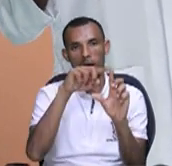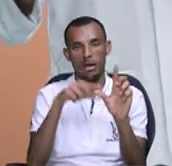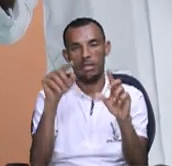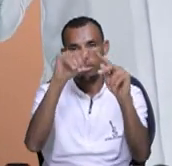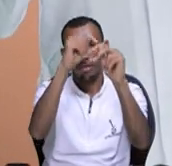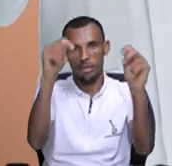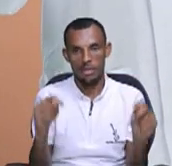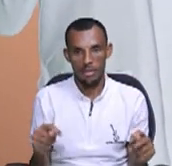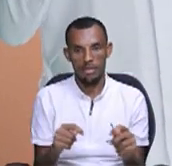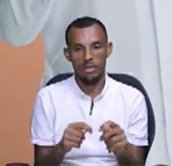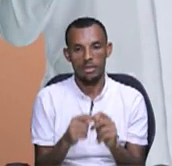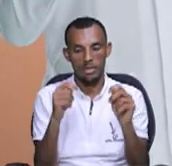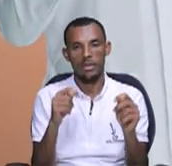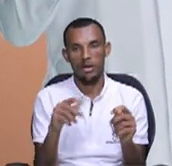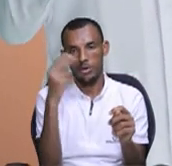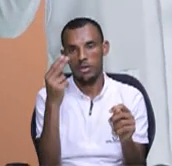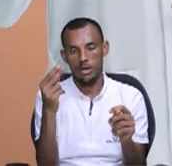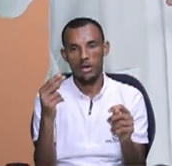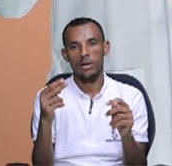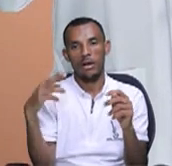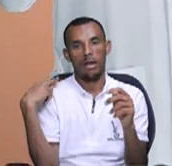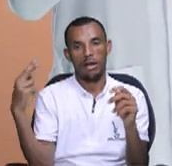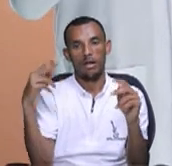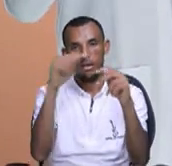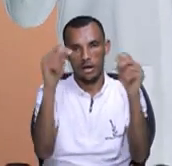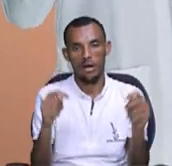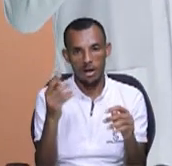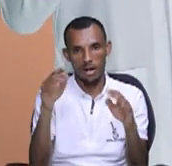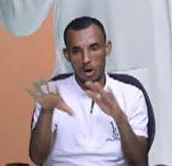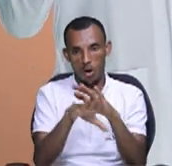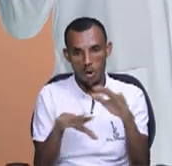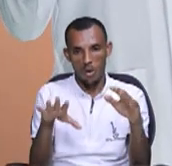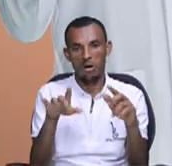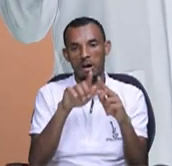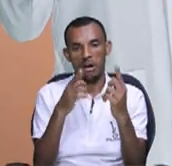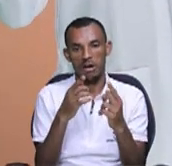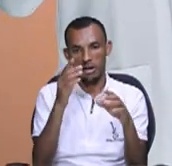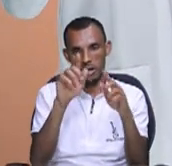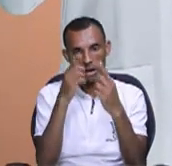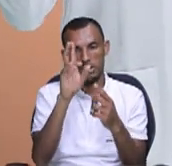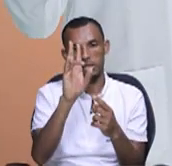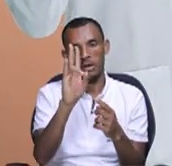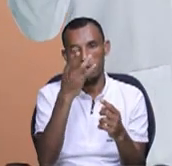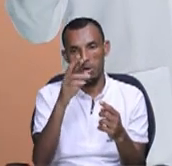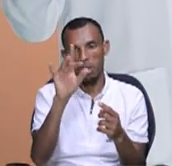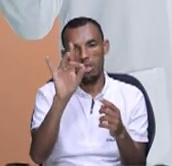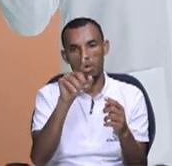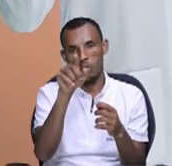That means using a certain right angle triangle. You know, in lower grade, in grade 8 or in grade 7, what